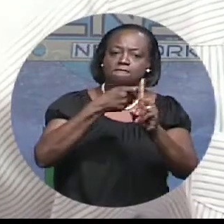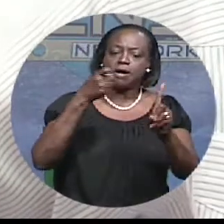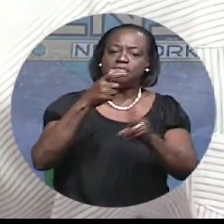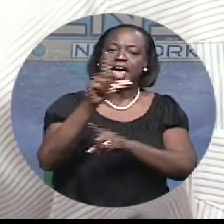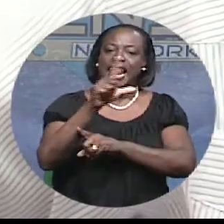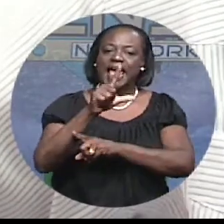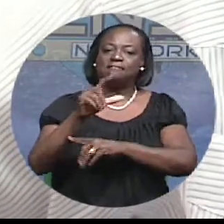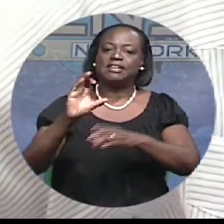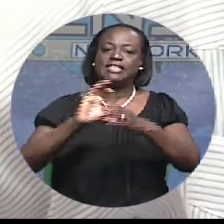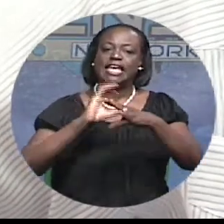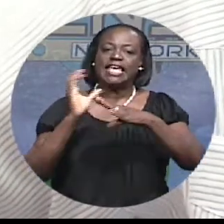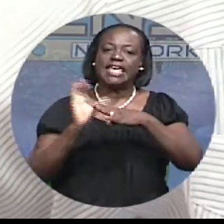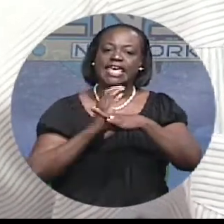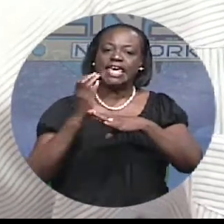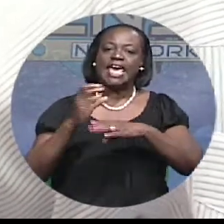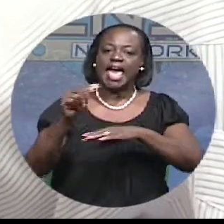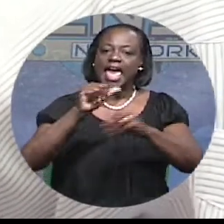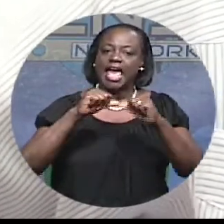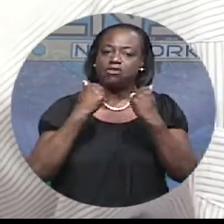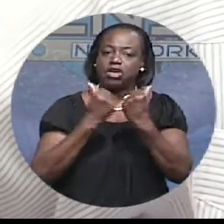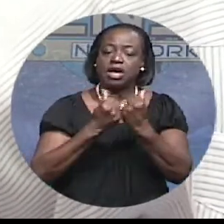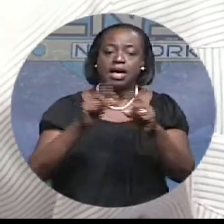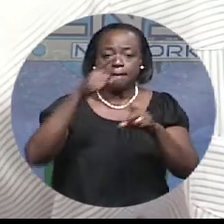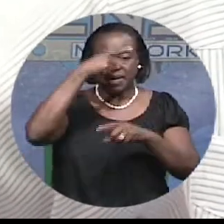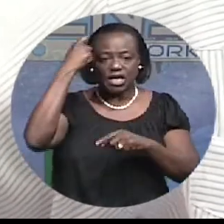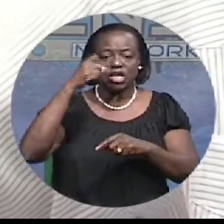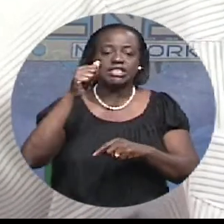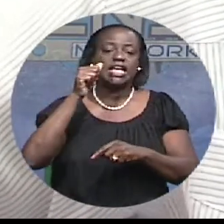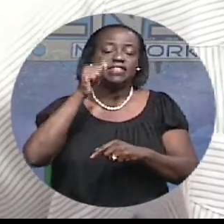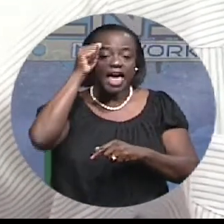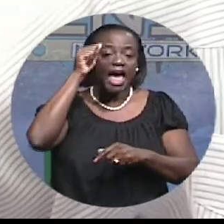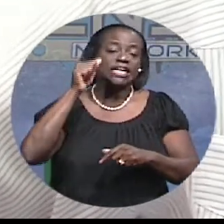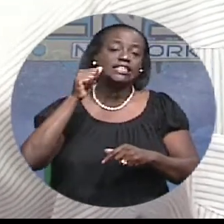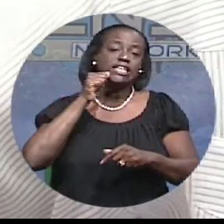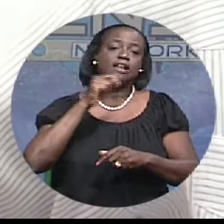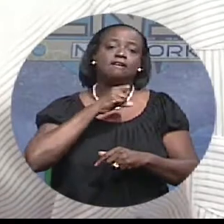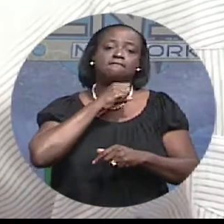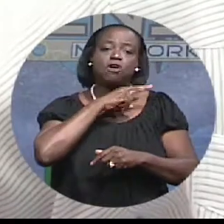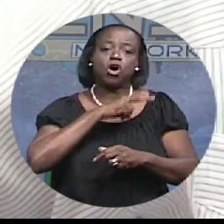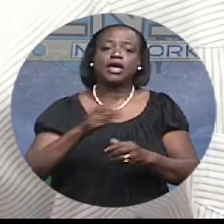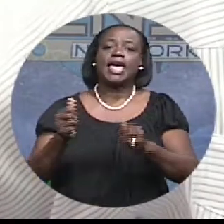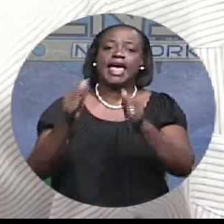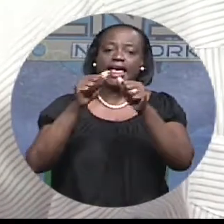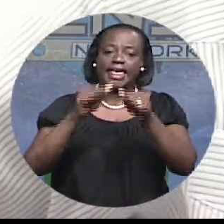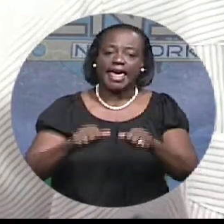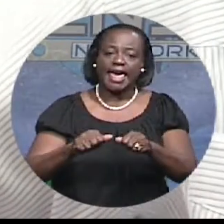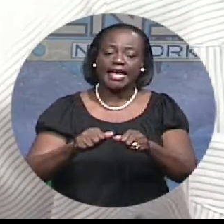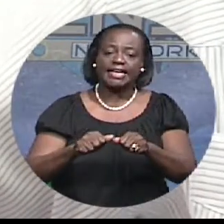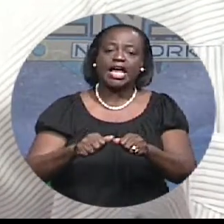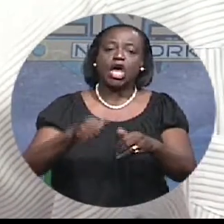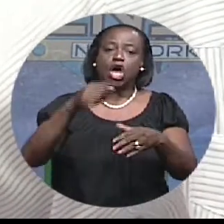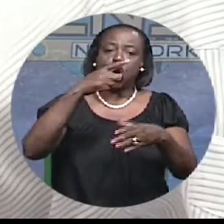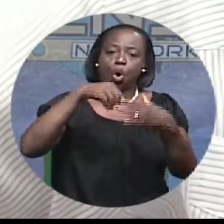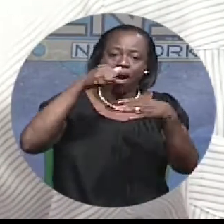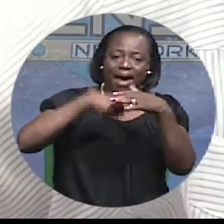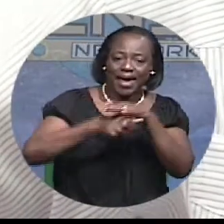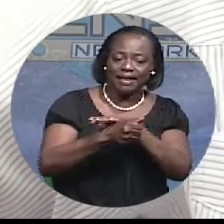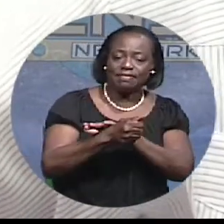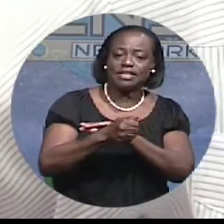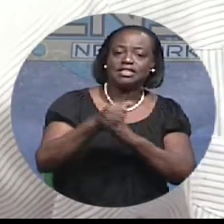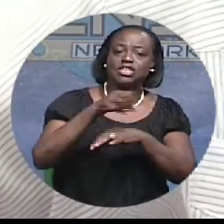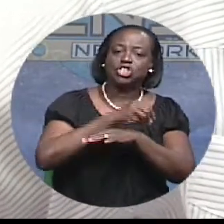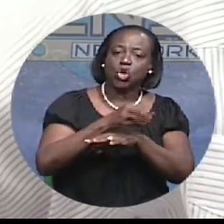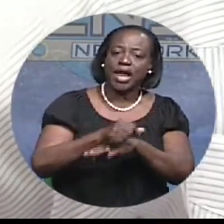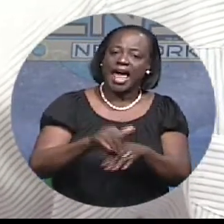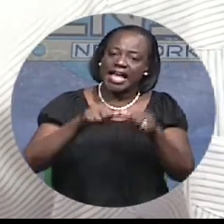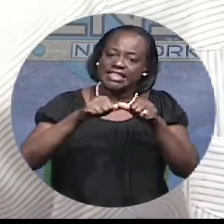because adult cane toads can effectively burrow in the soil and stow away in